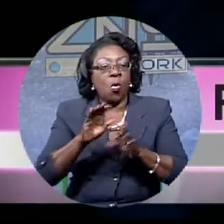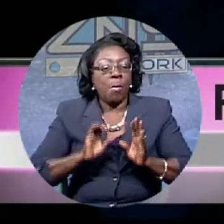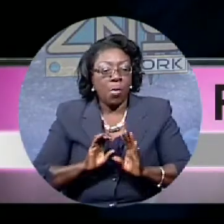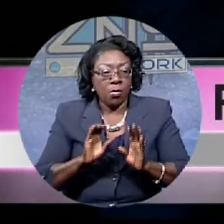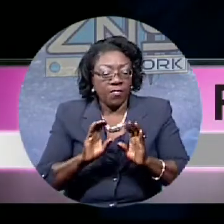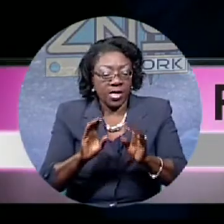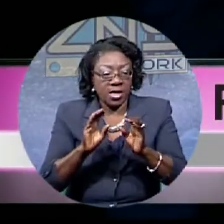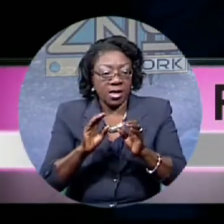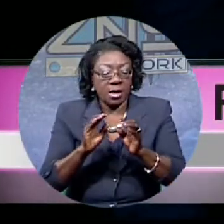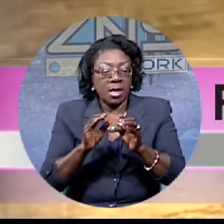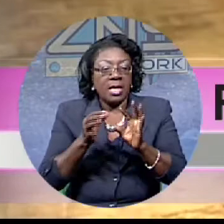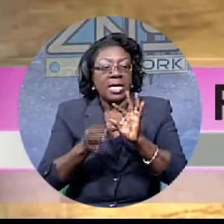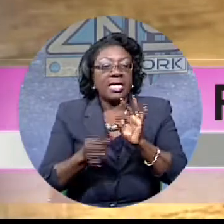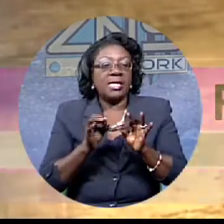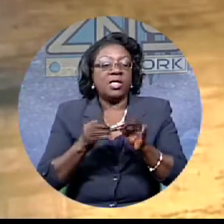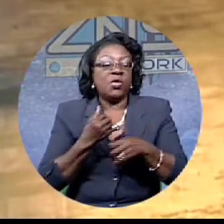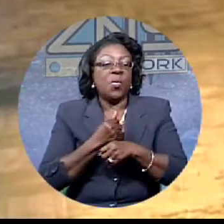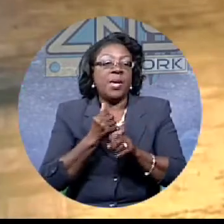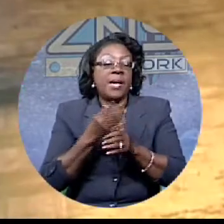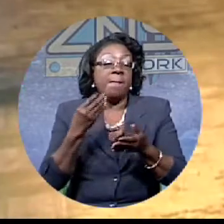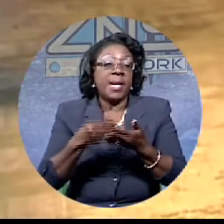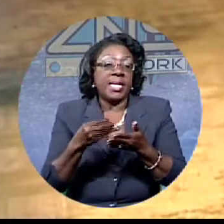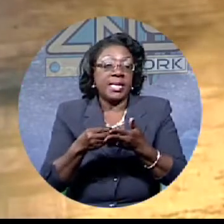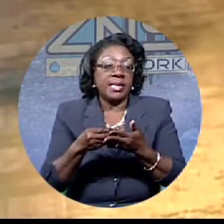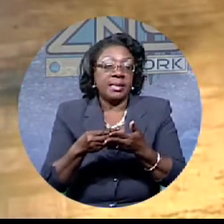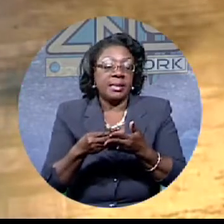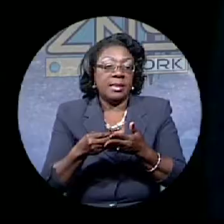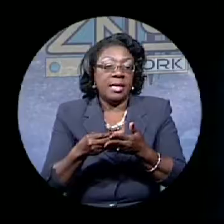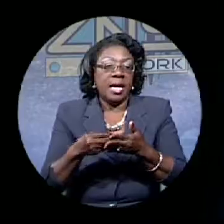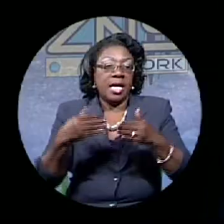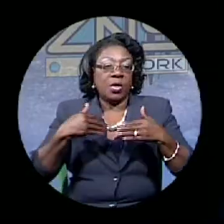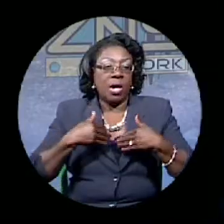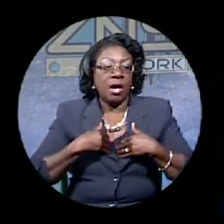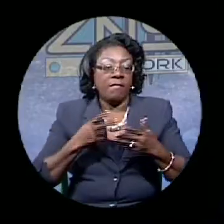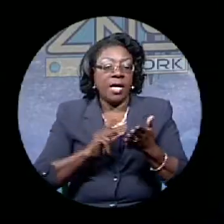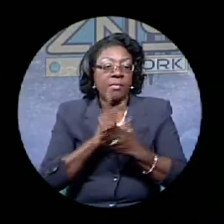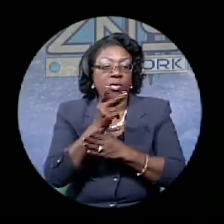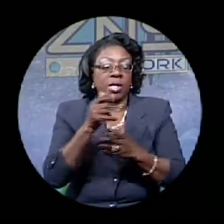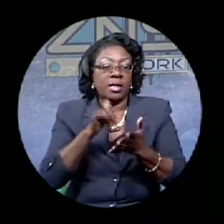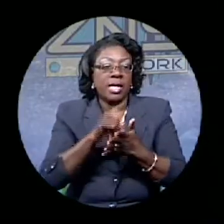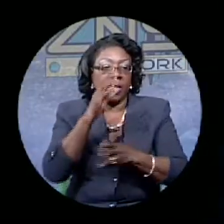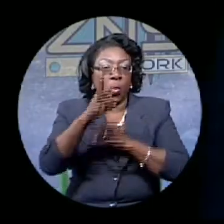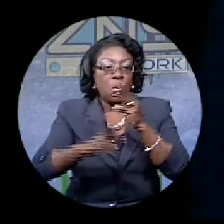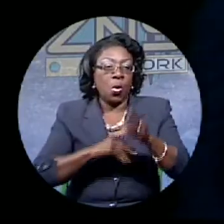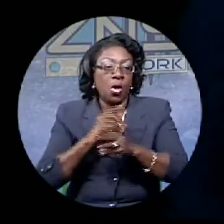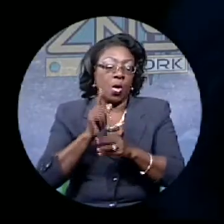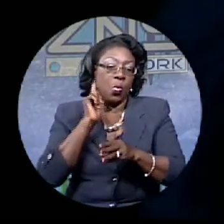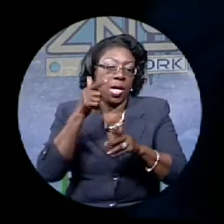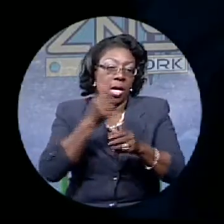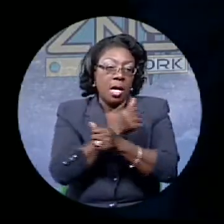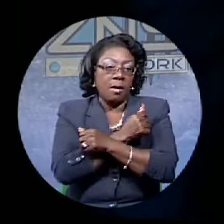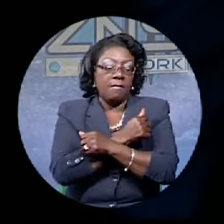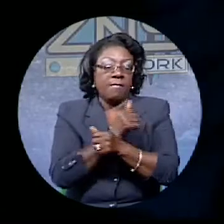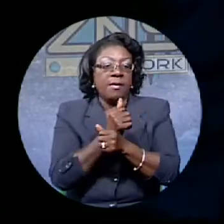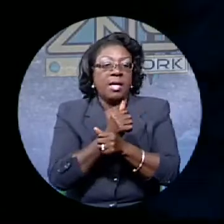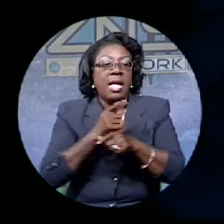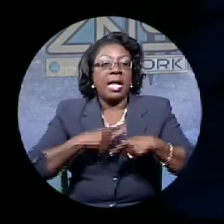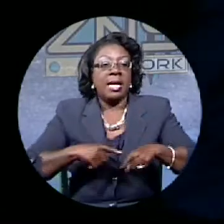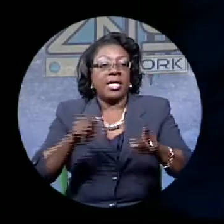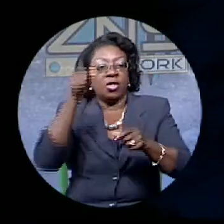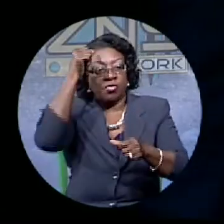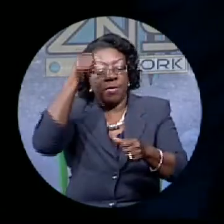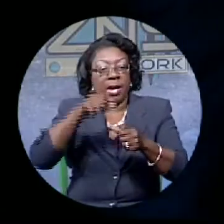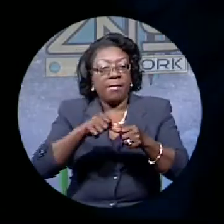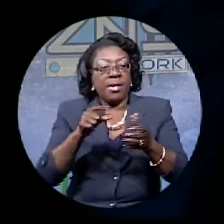motivation is to make money and to have a product that the world would love, let us remember